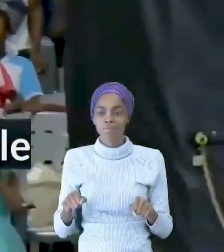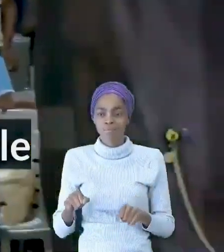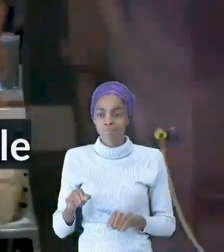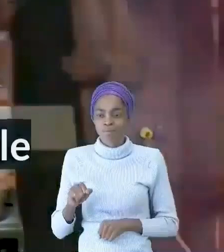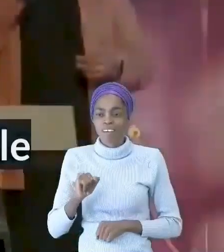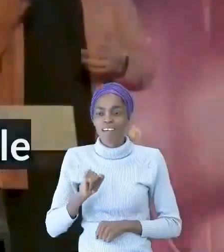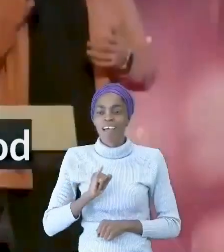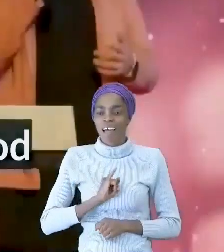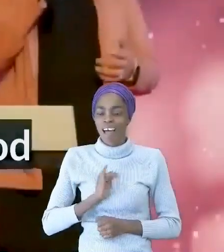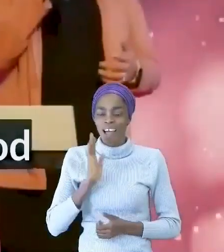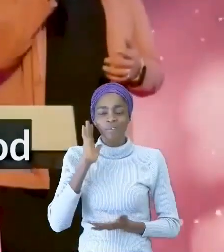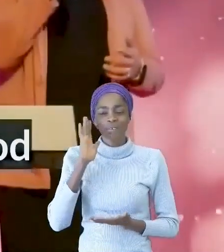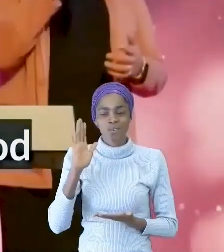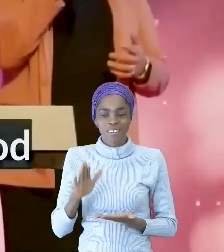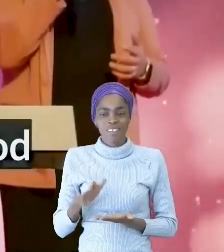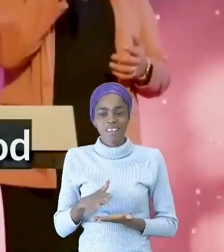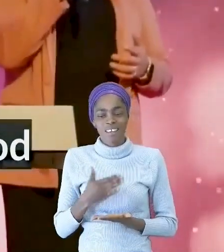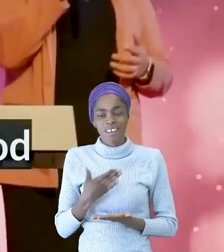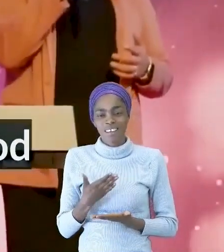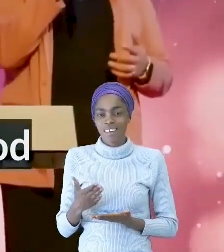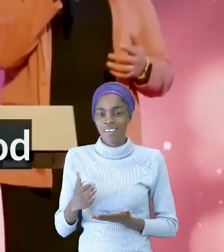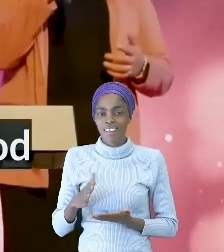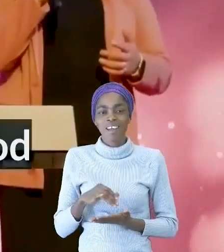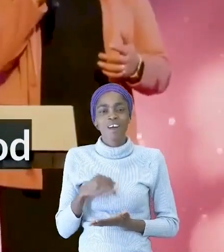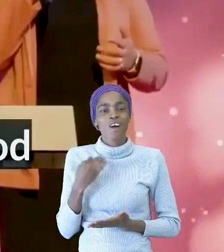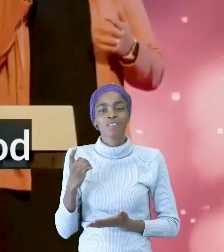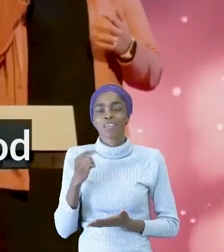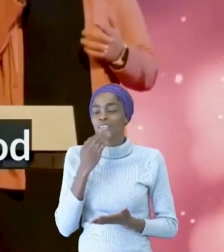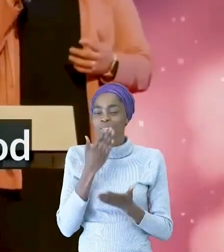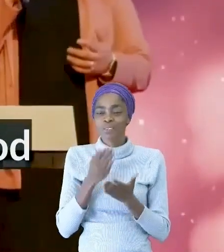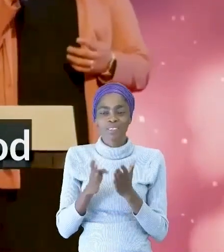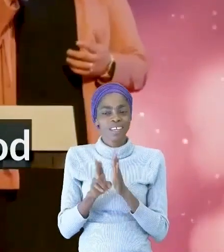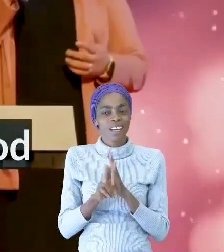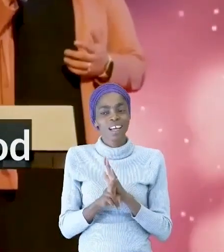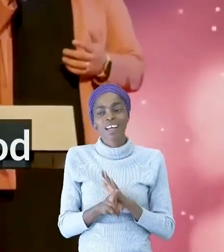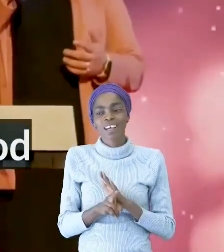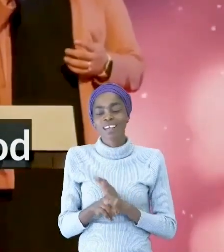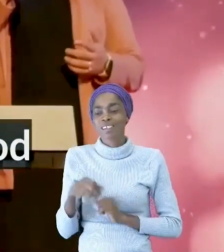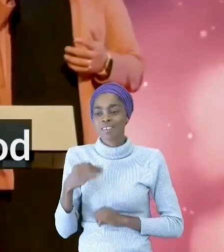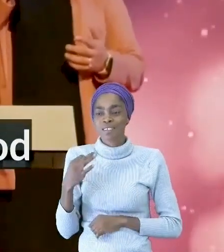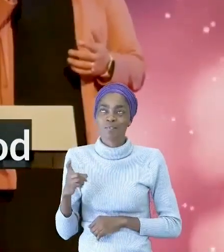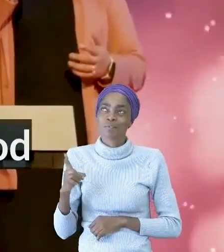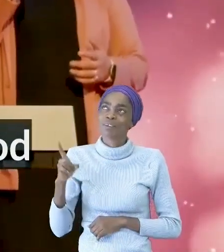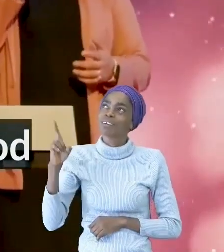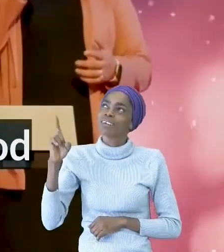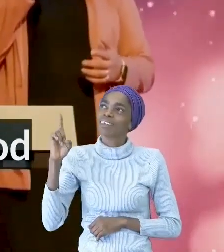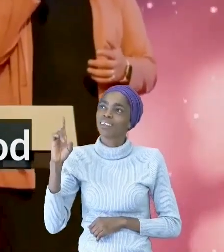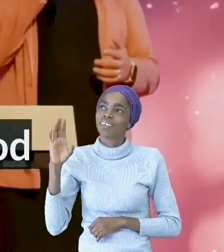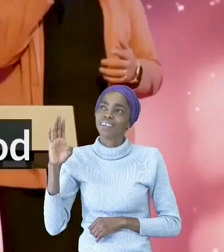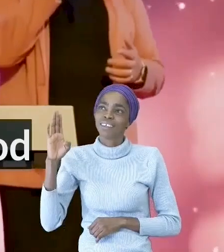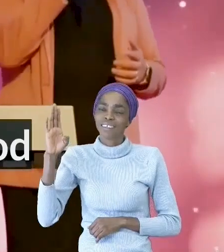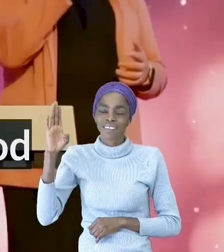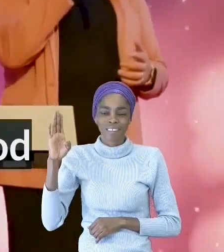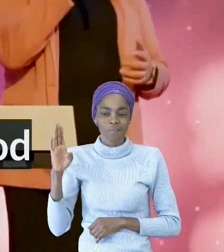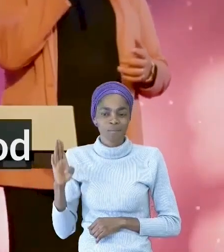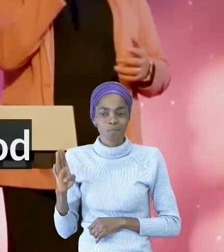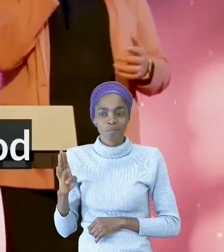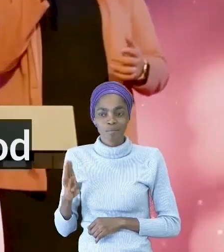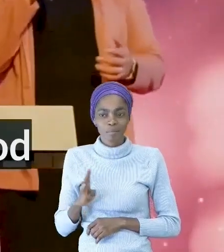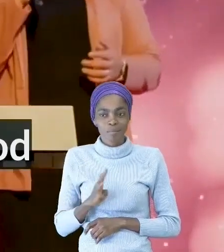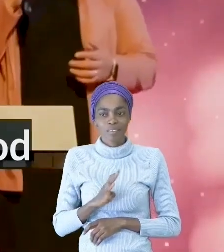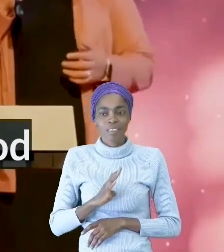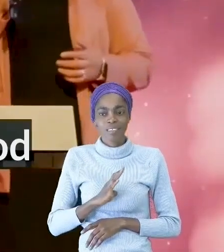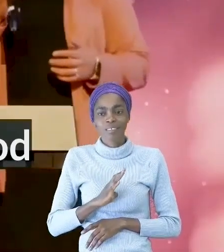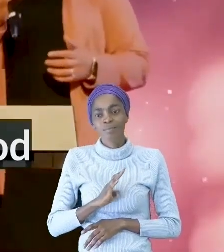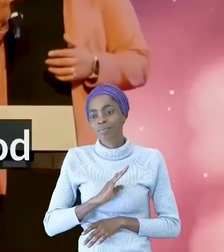The goodness, I will sing of the goodness. Oh, all my